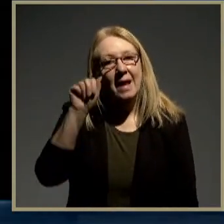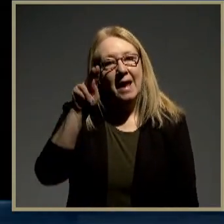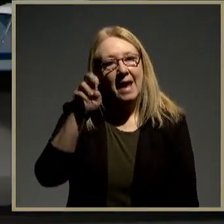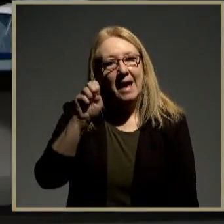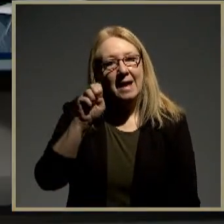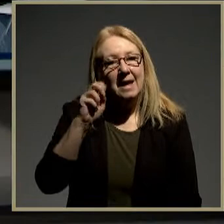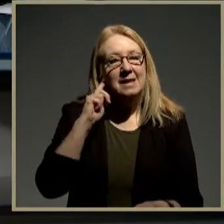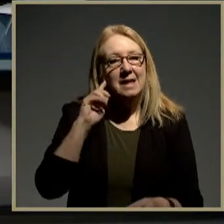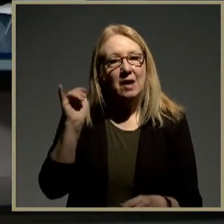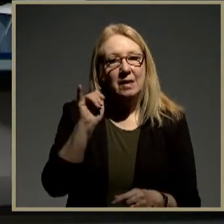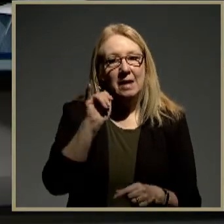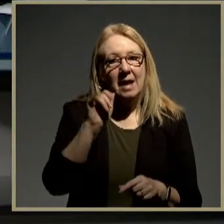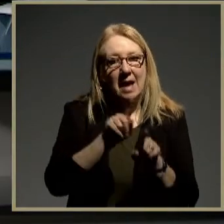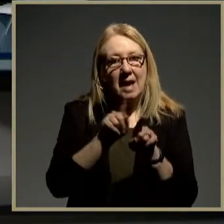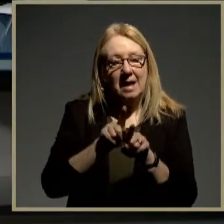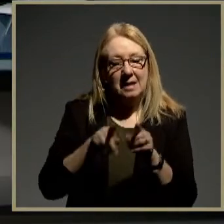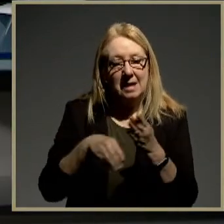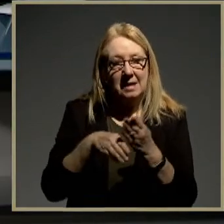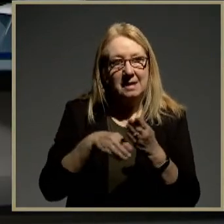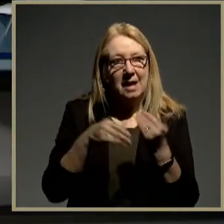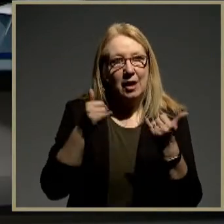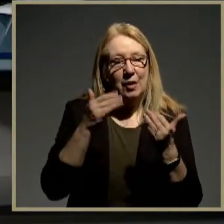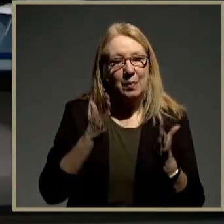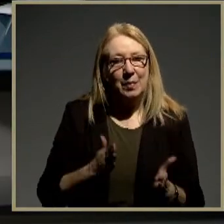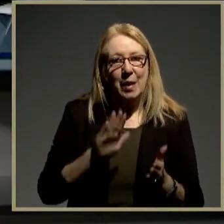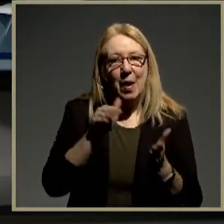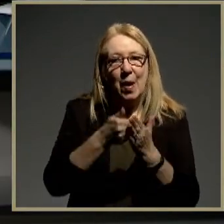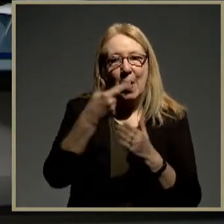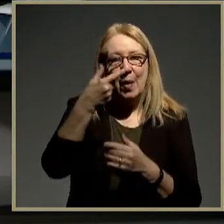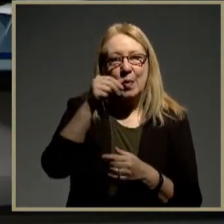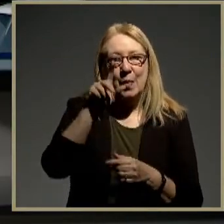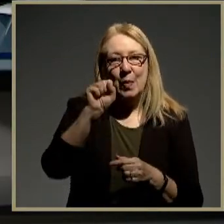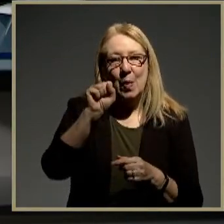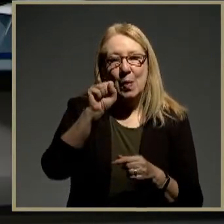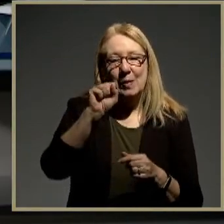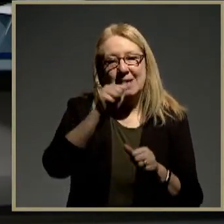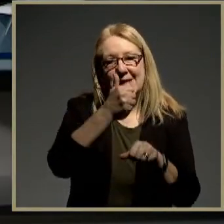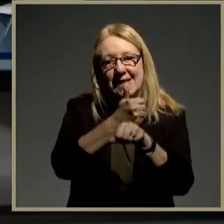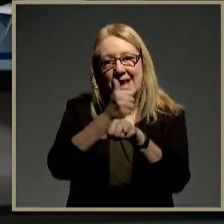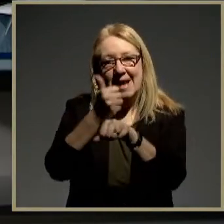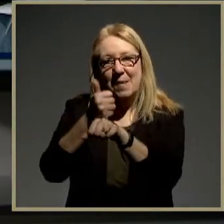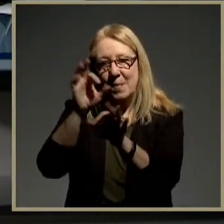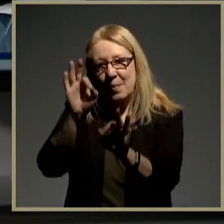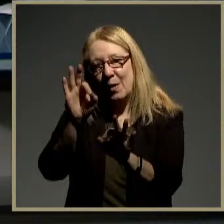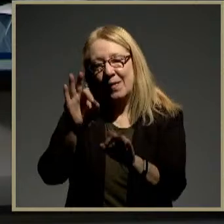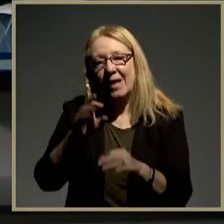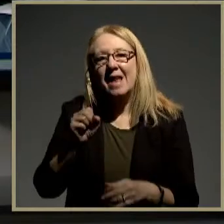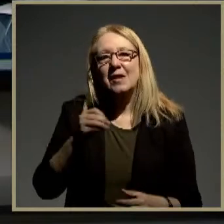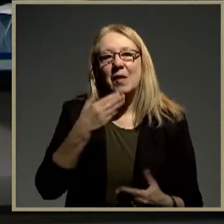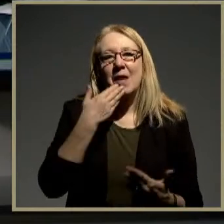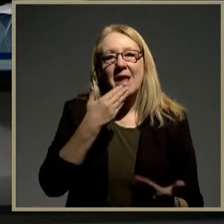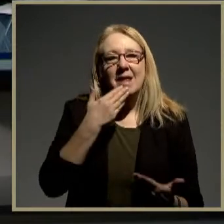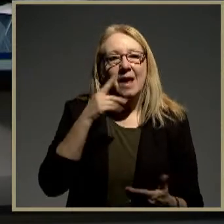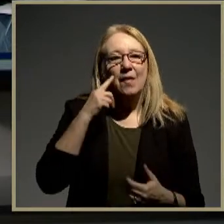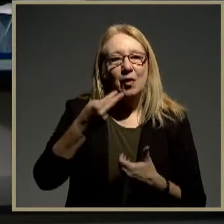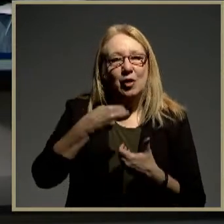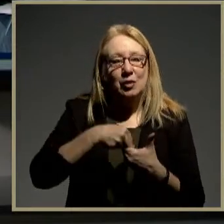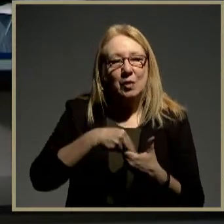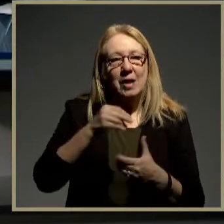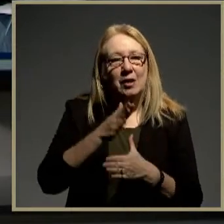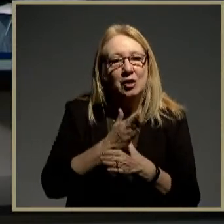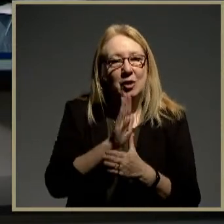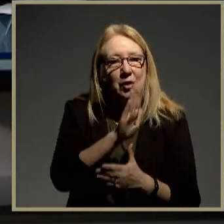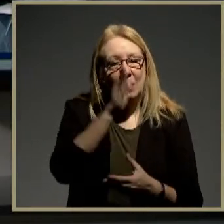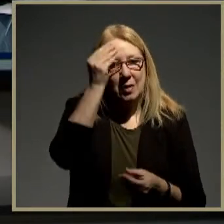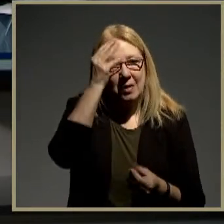as a soccer player, all your goals are lining up perfectly. Best of luck to you, and thanks for coming on and sharing with us